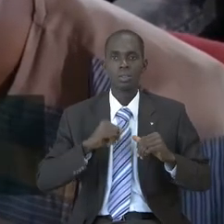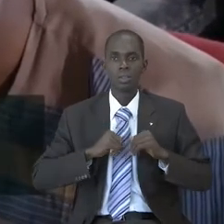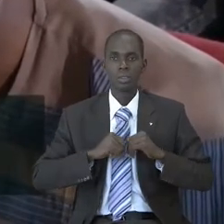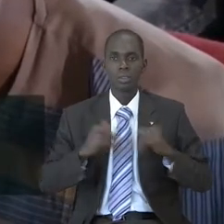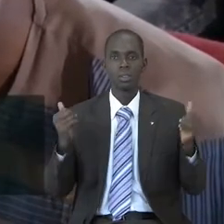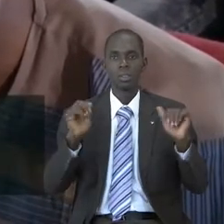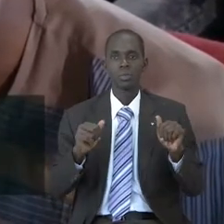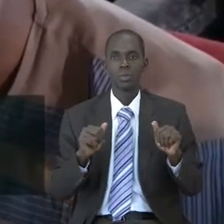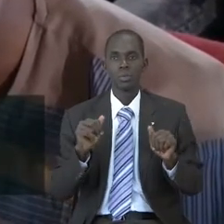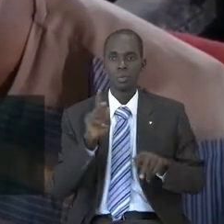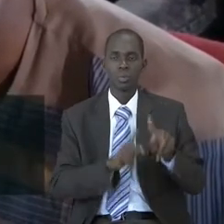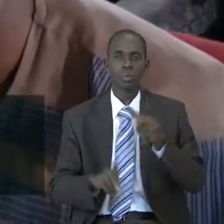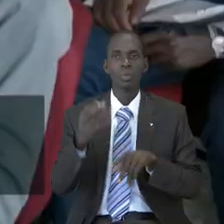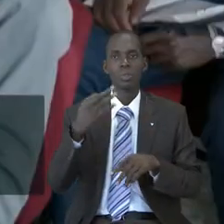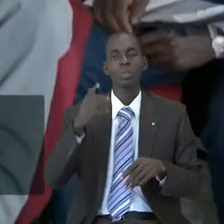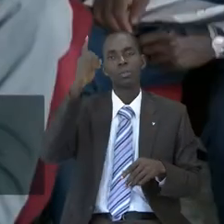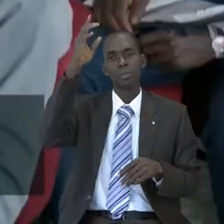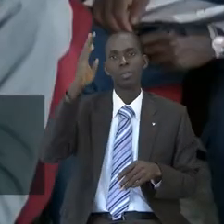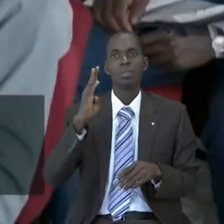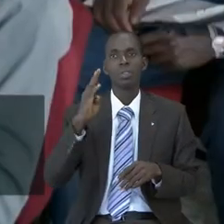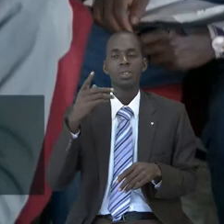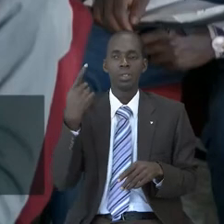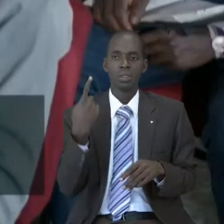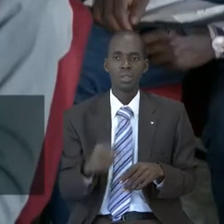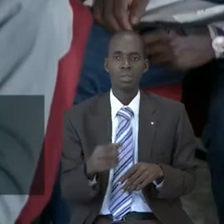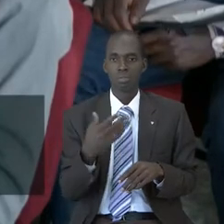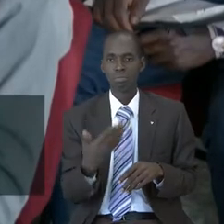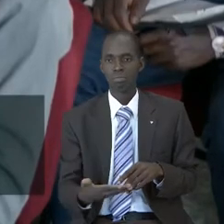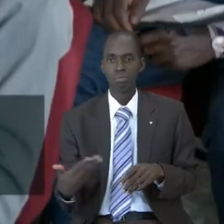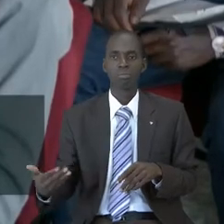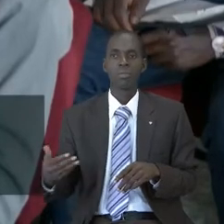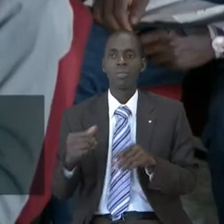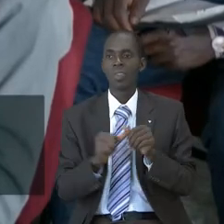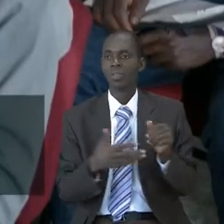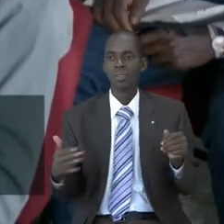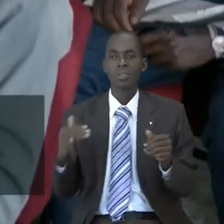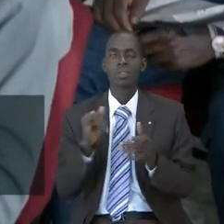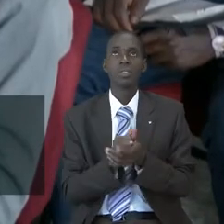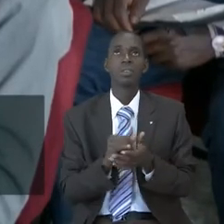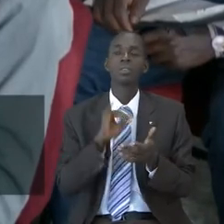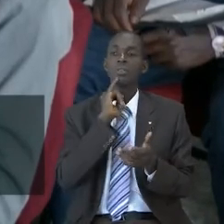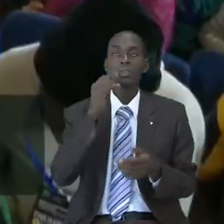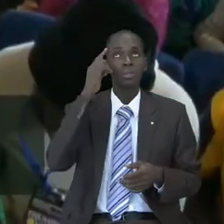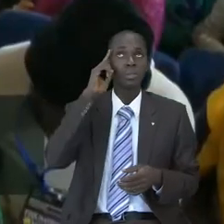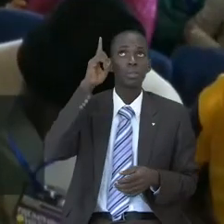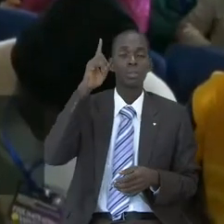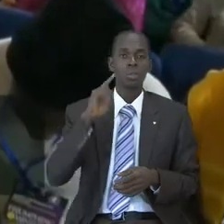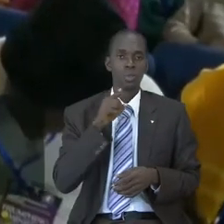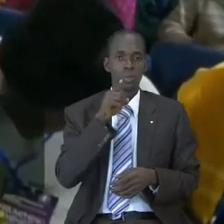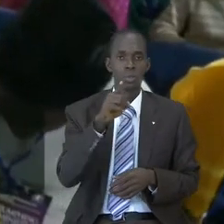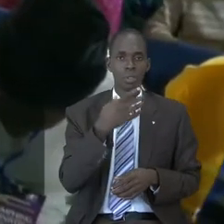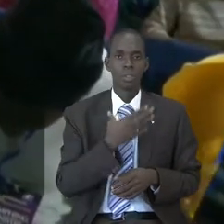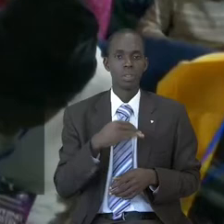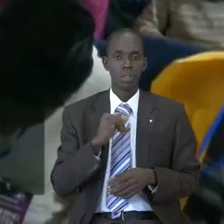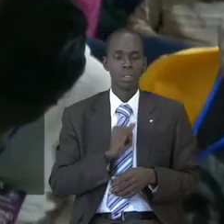of God. The property, everything belongs to him. You and I belong